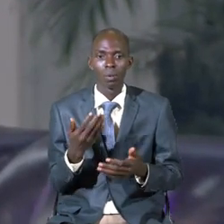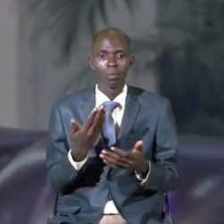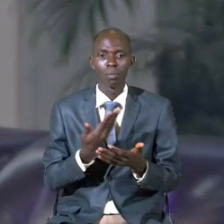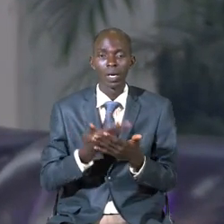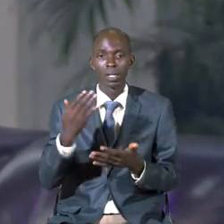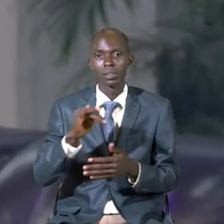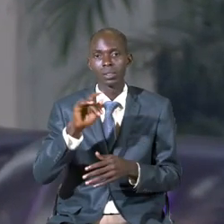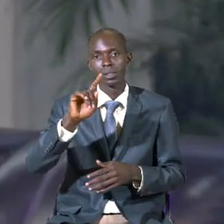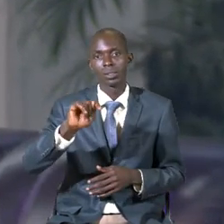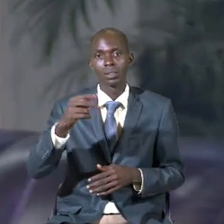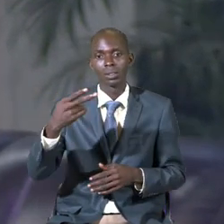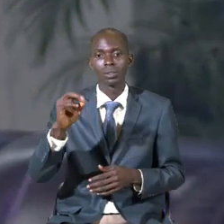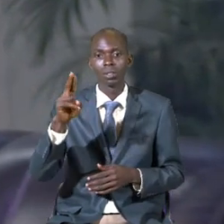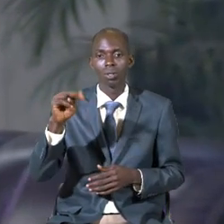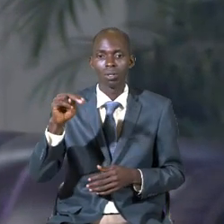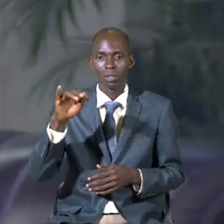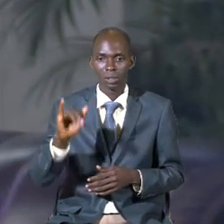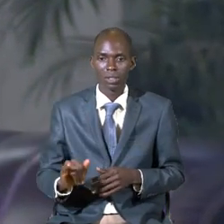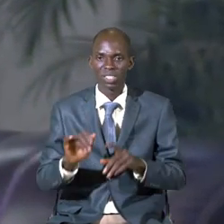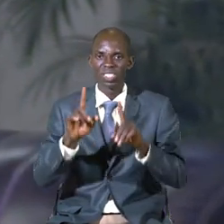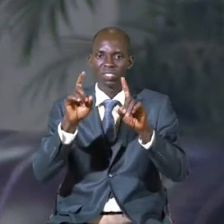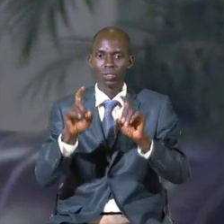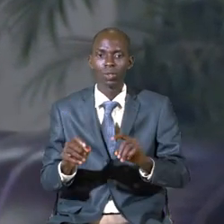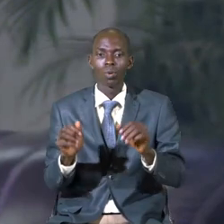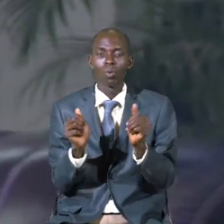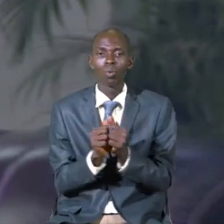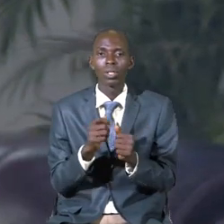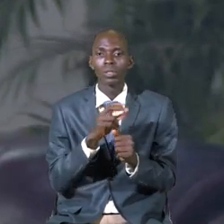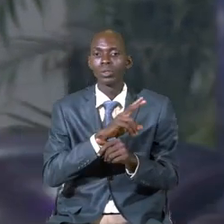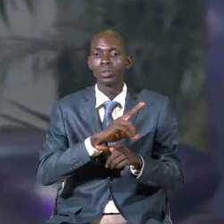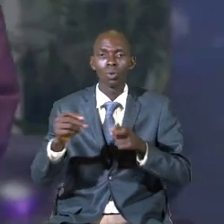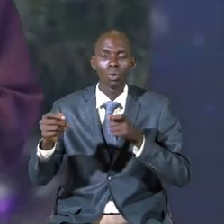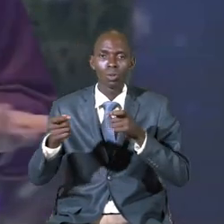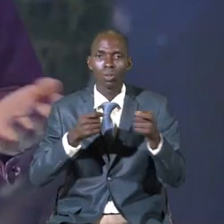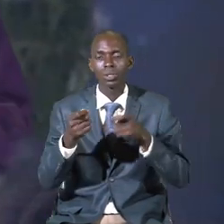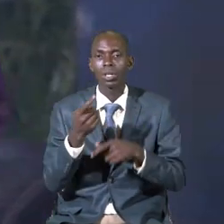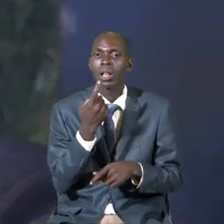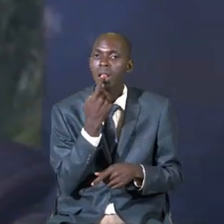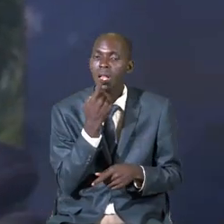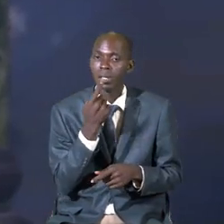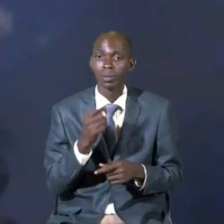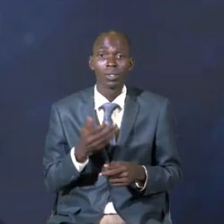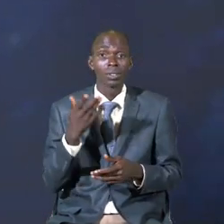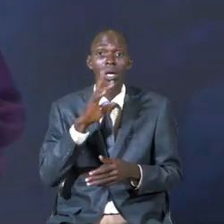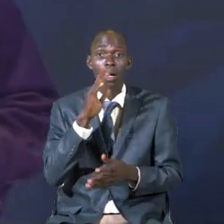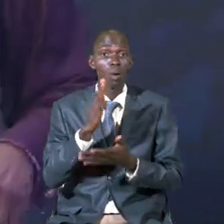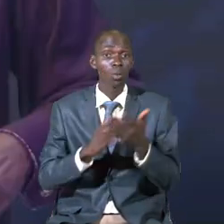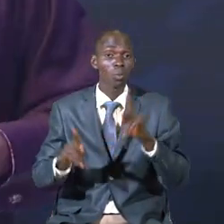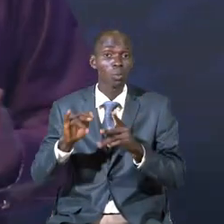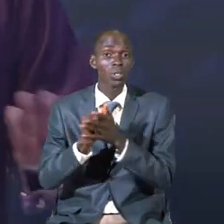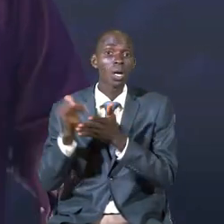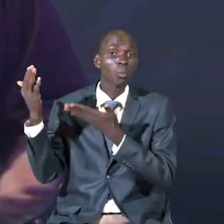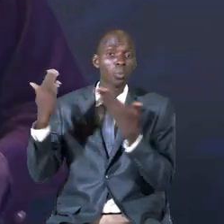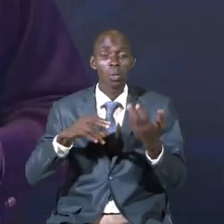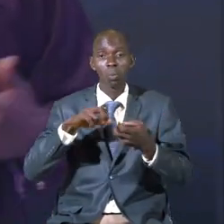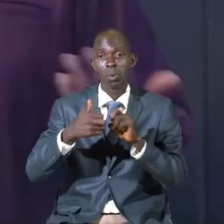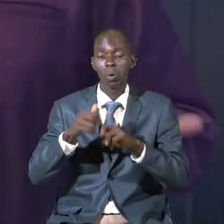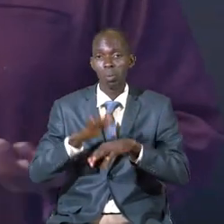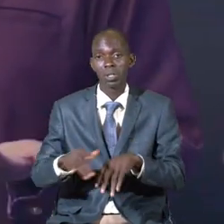with the timblace tongue the people that bring trials upon themselves and they are not able to